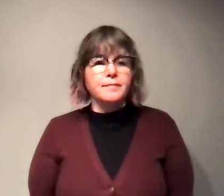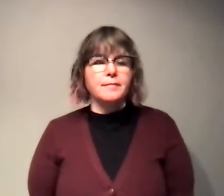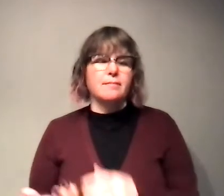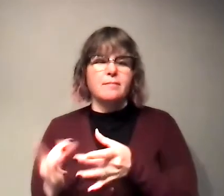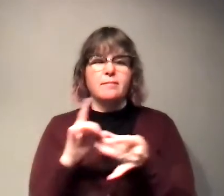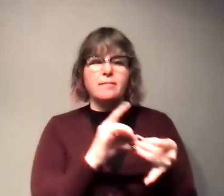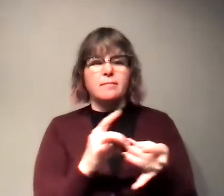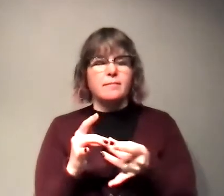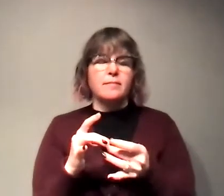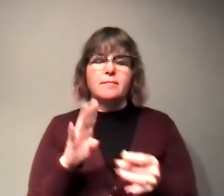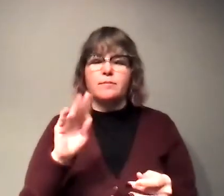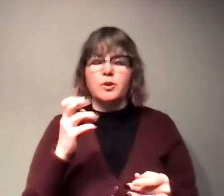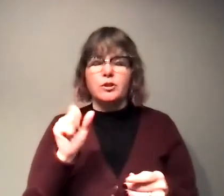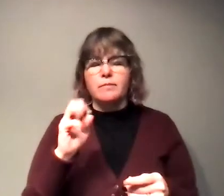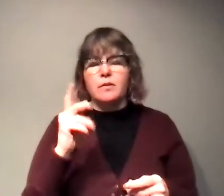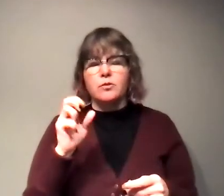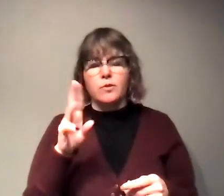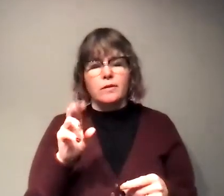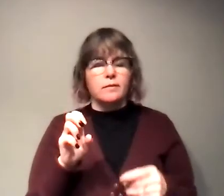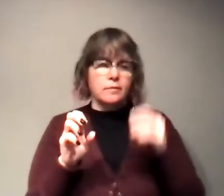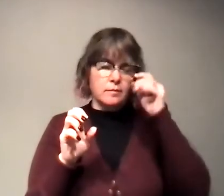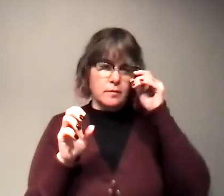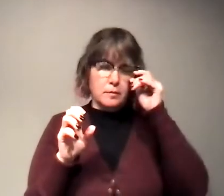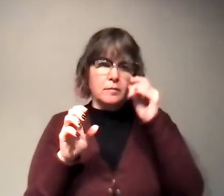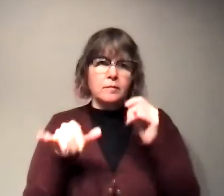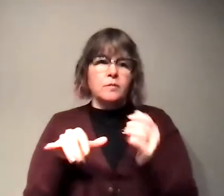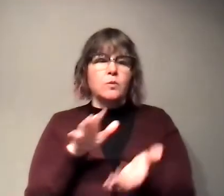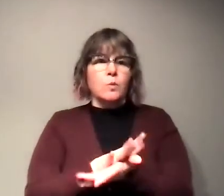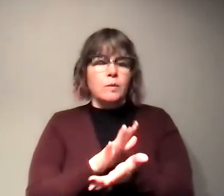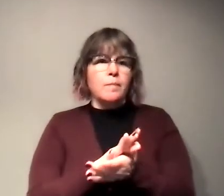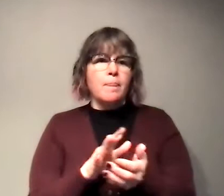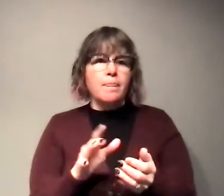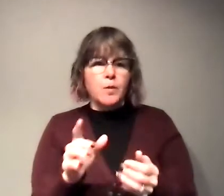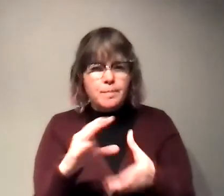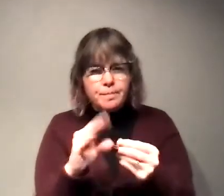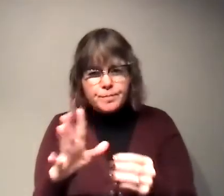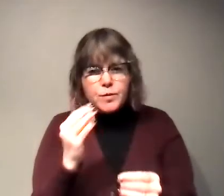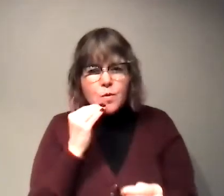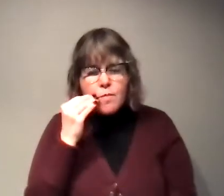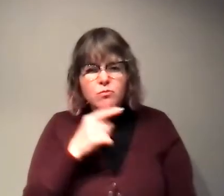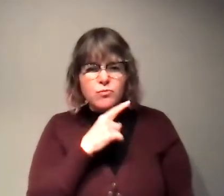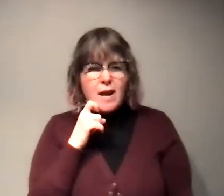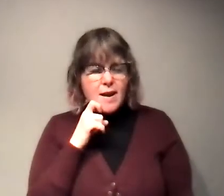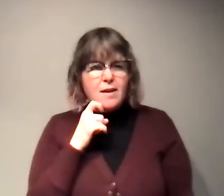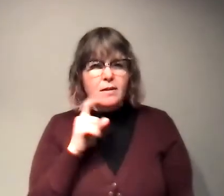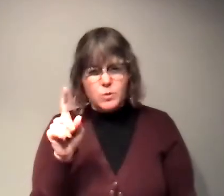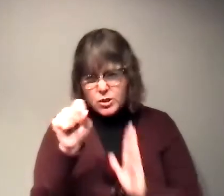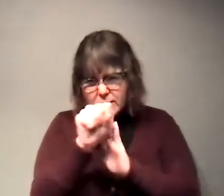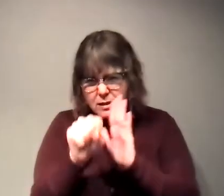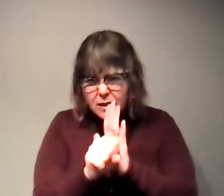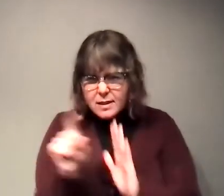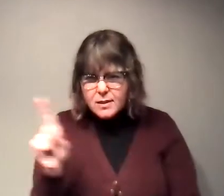Bridges Montessori Elementary 2 wants to know, so you mentioned that where you live is dry. What state are you